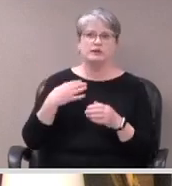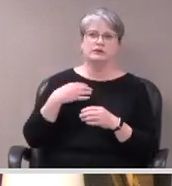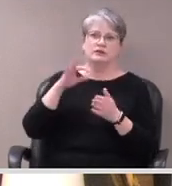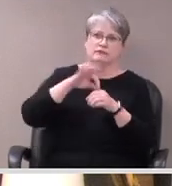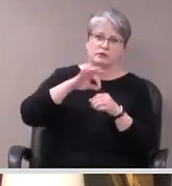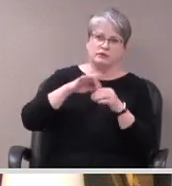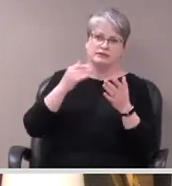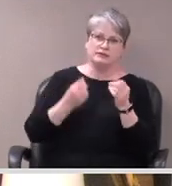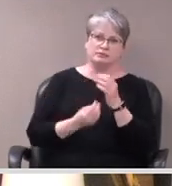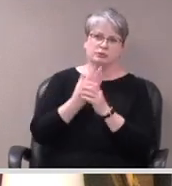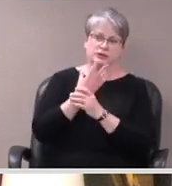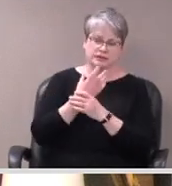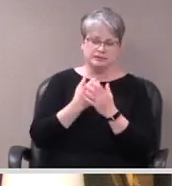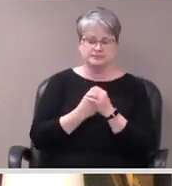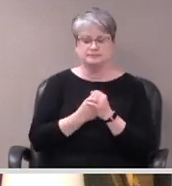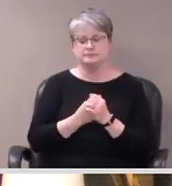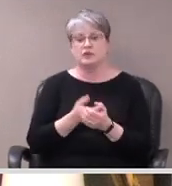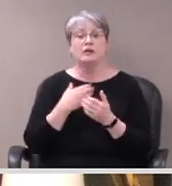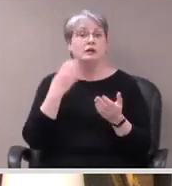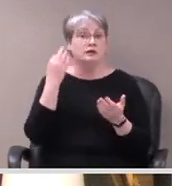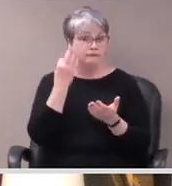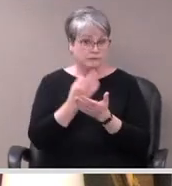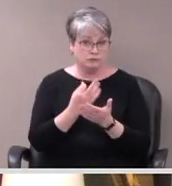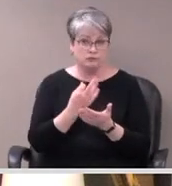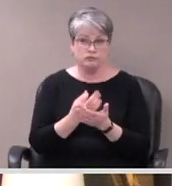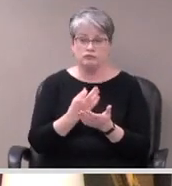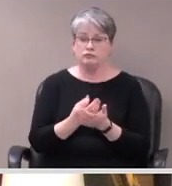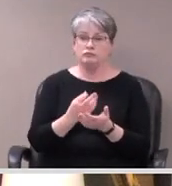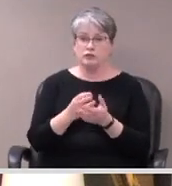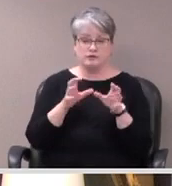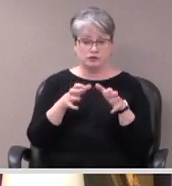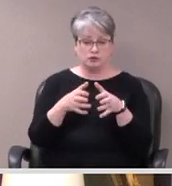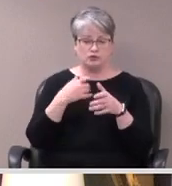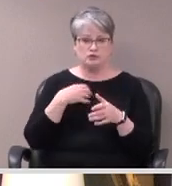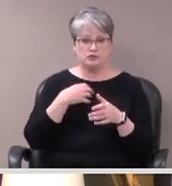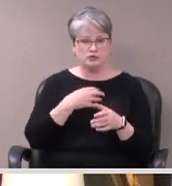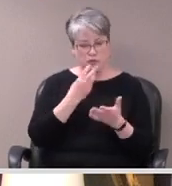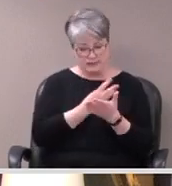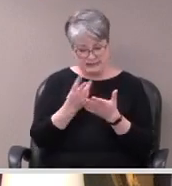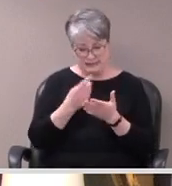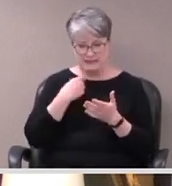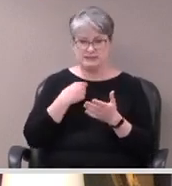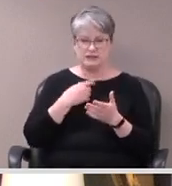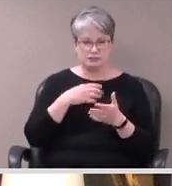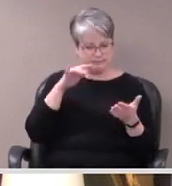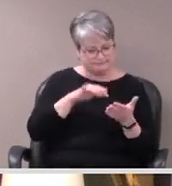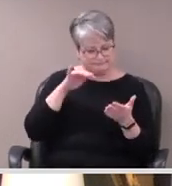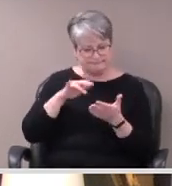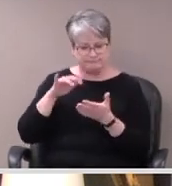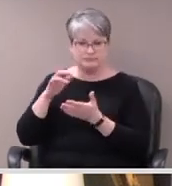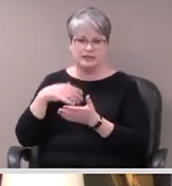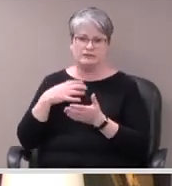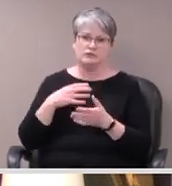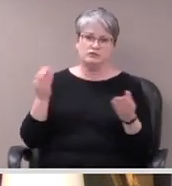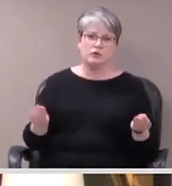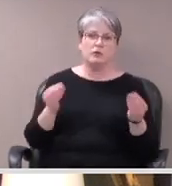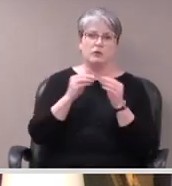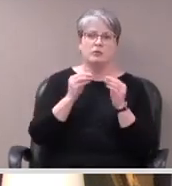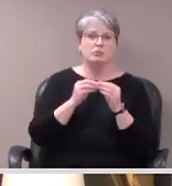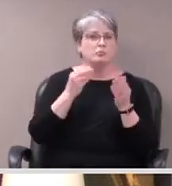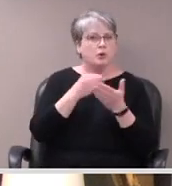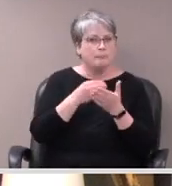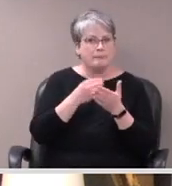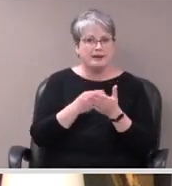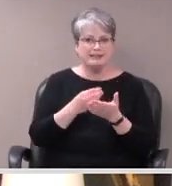Revenue Task Force, we've worked diligently over the past 6-week period to study all factors surrounding the need for additional revenue and